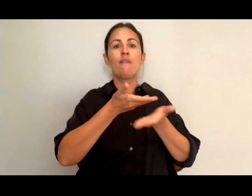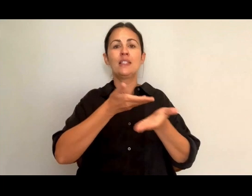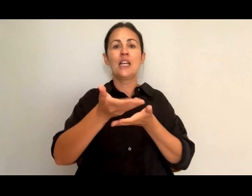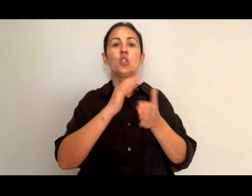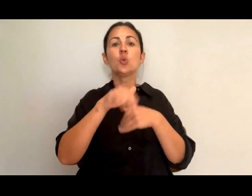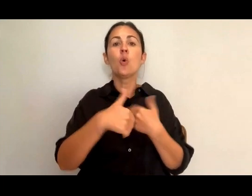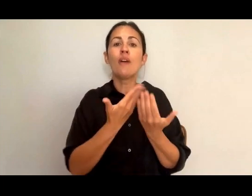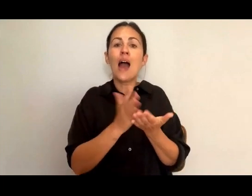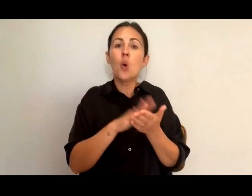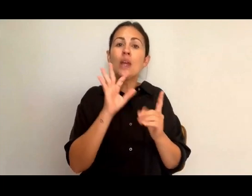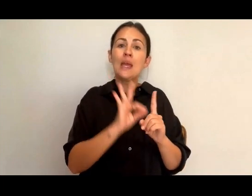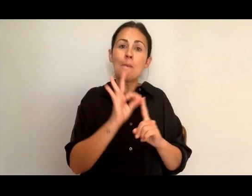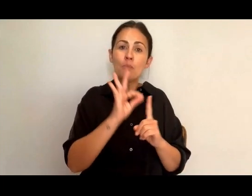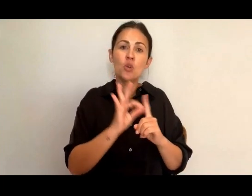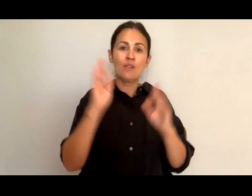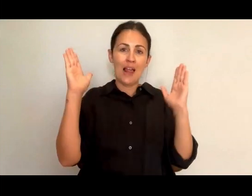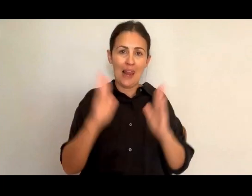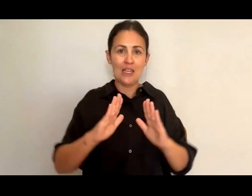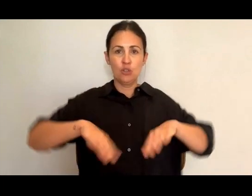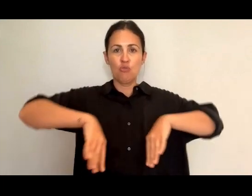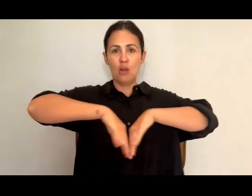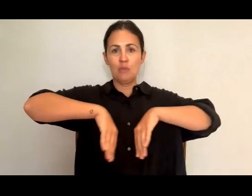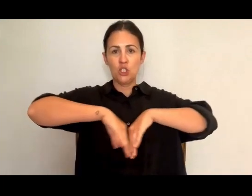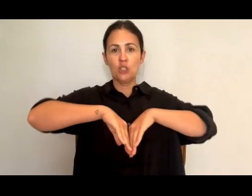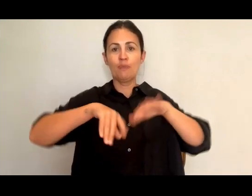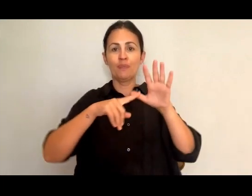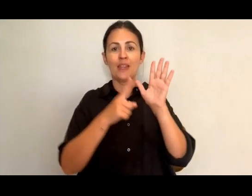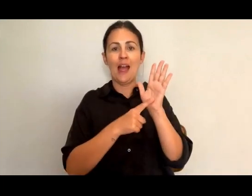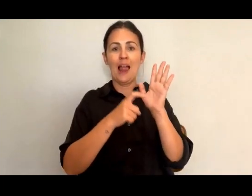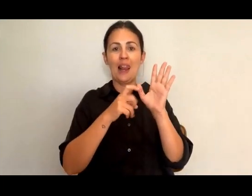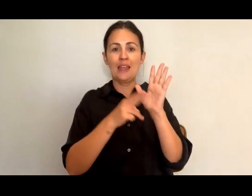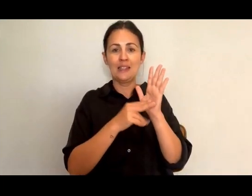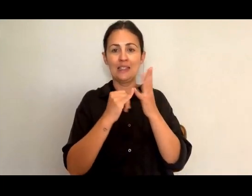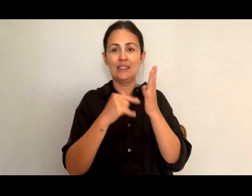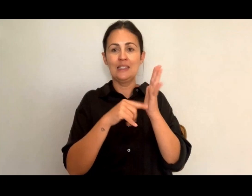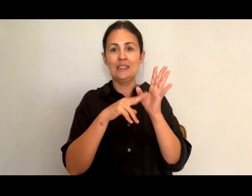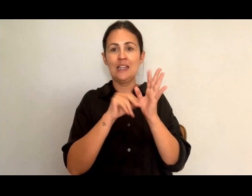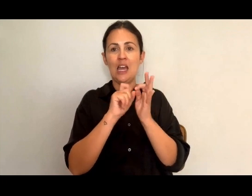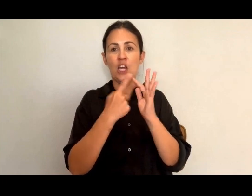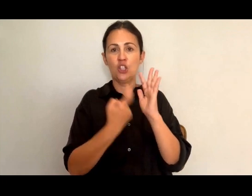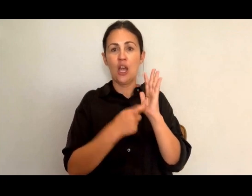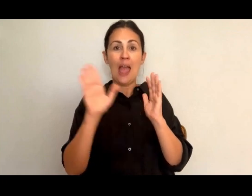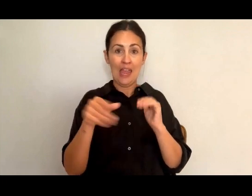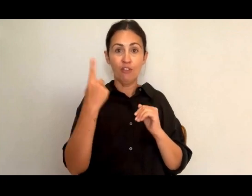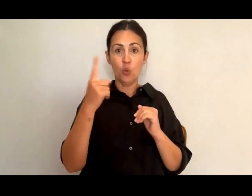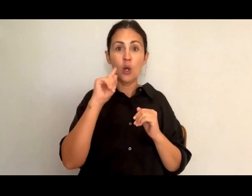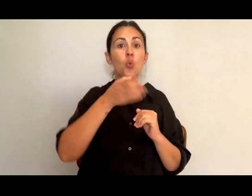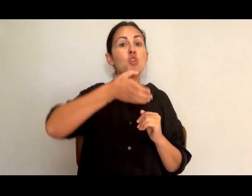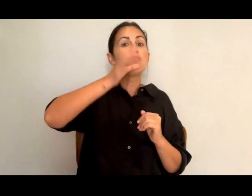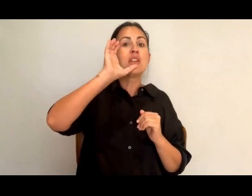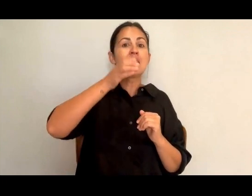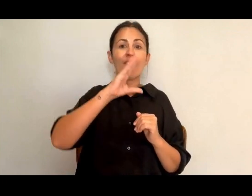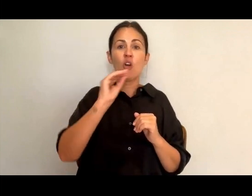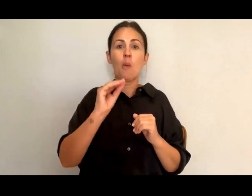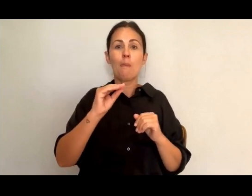waste reduction. At Alan Stanger's work, everybody would have a drink from a single disposable plastic cup and then throw that cup